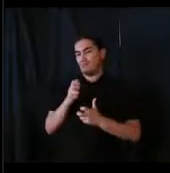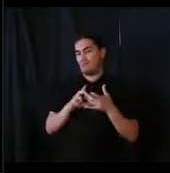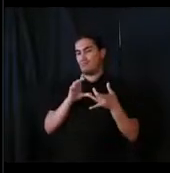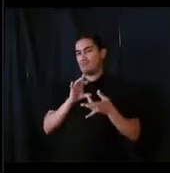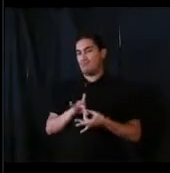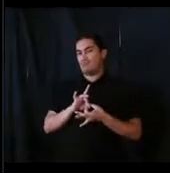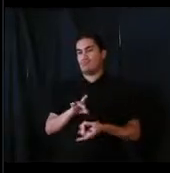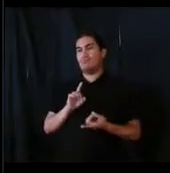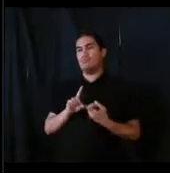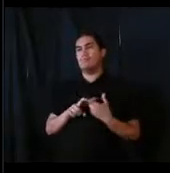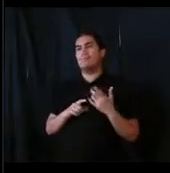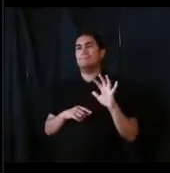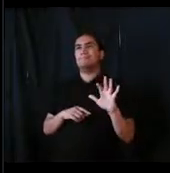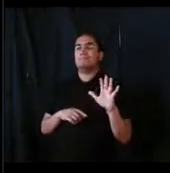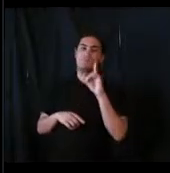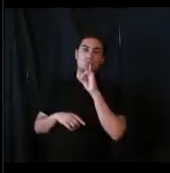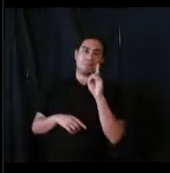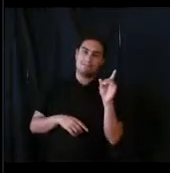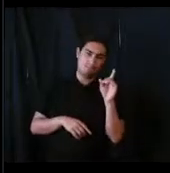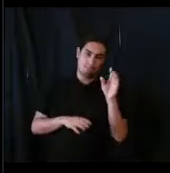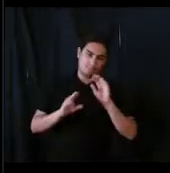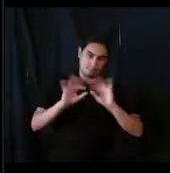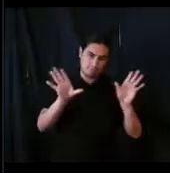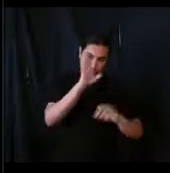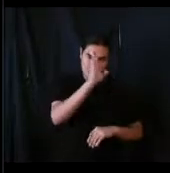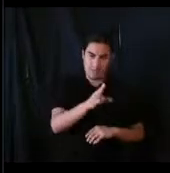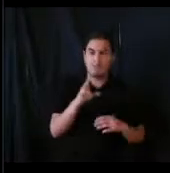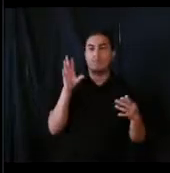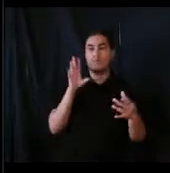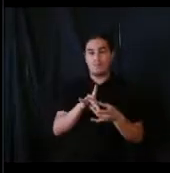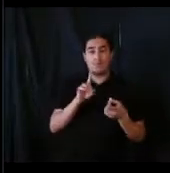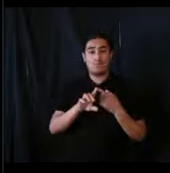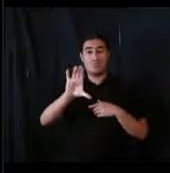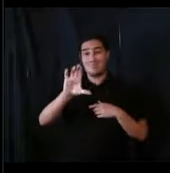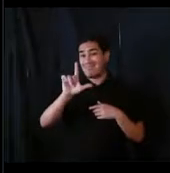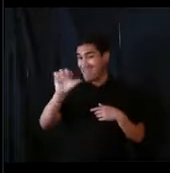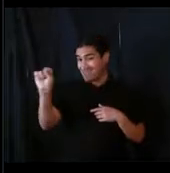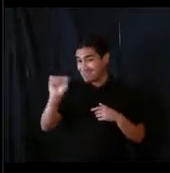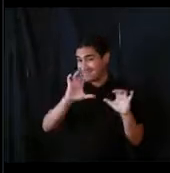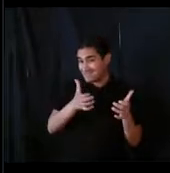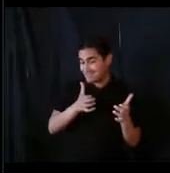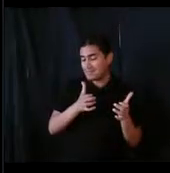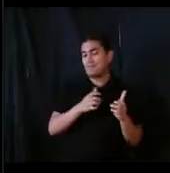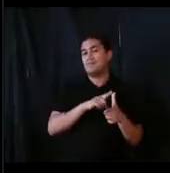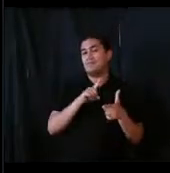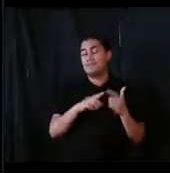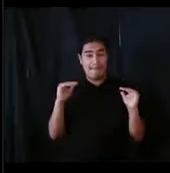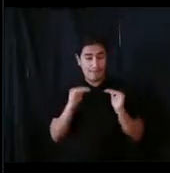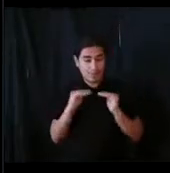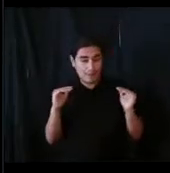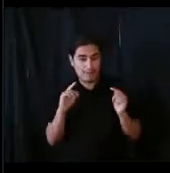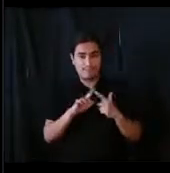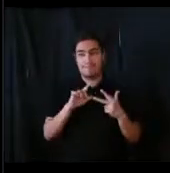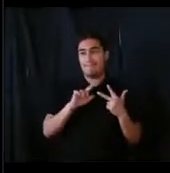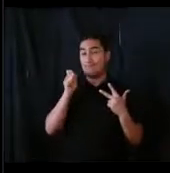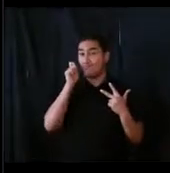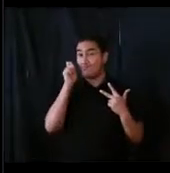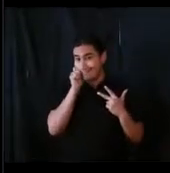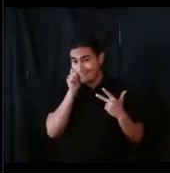really very just to be very blunt about it around class and around equity around race